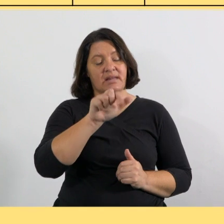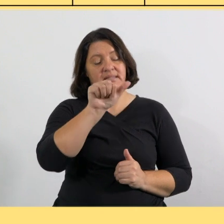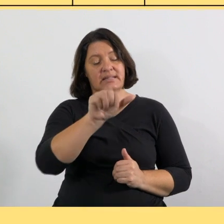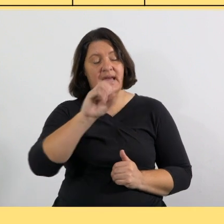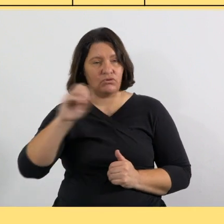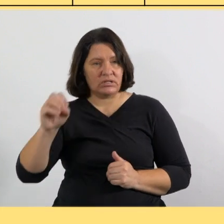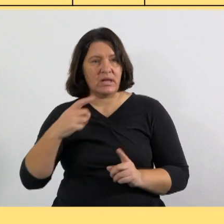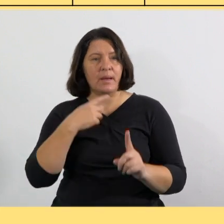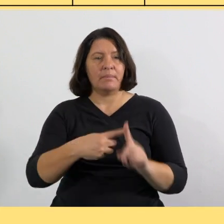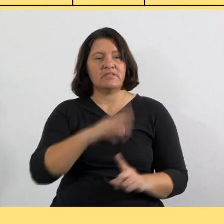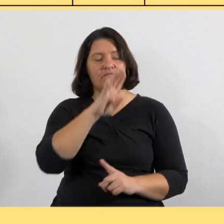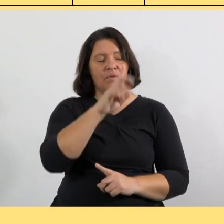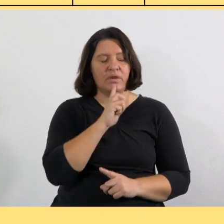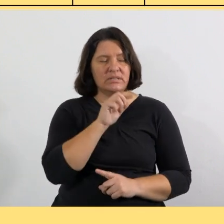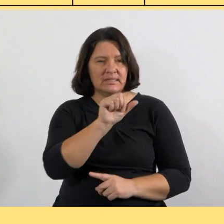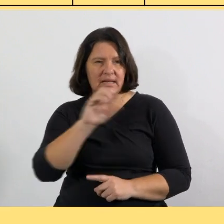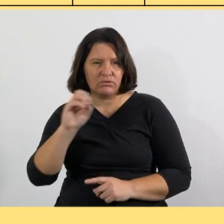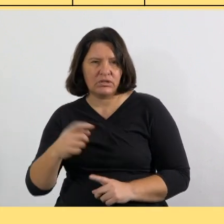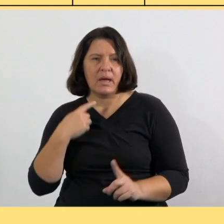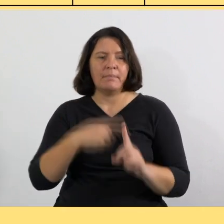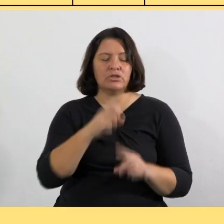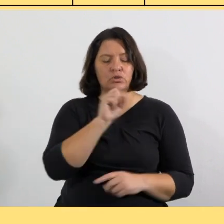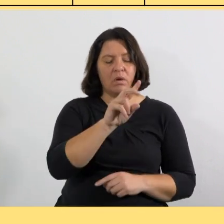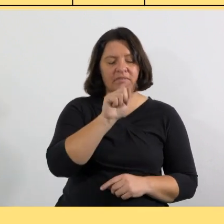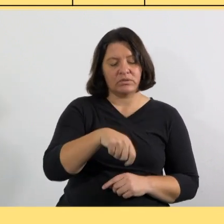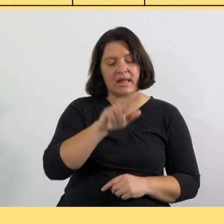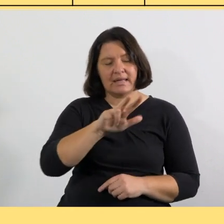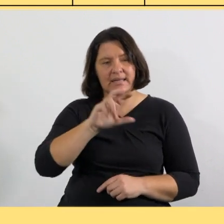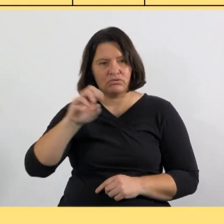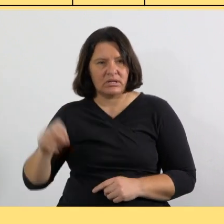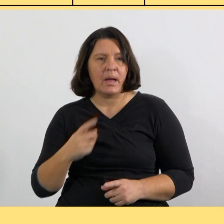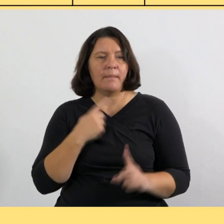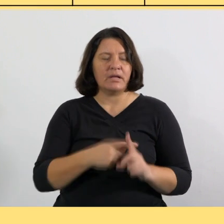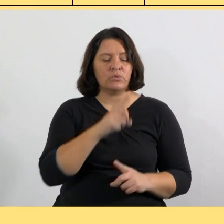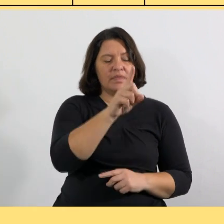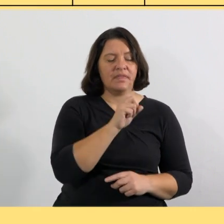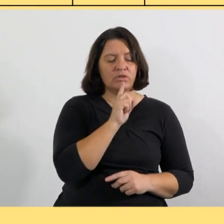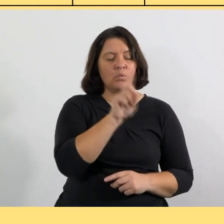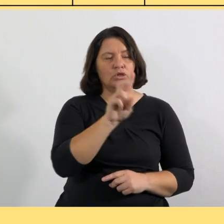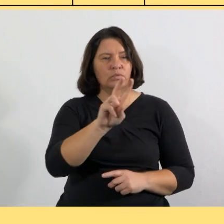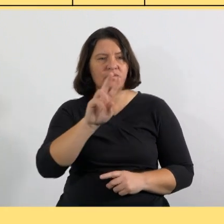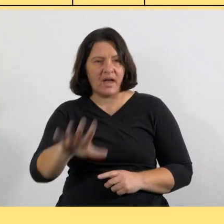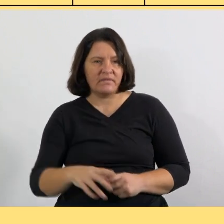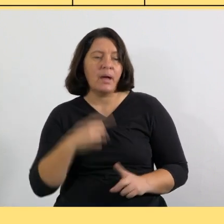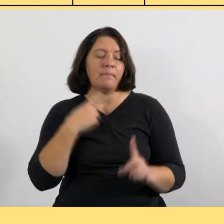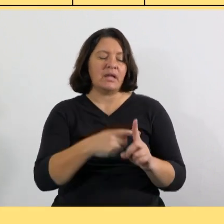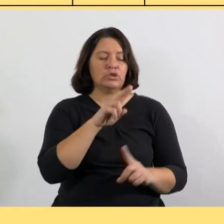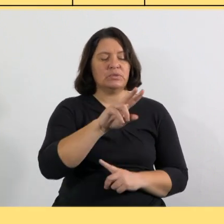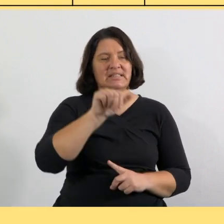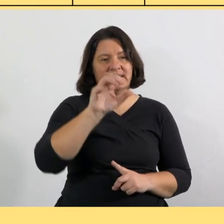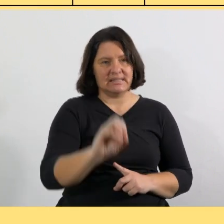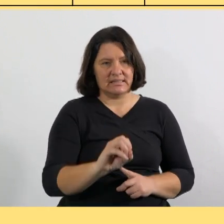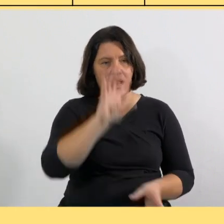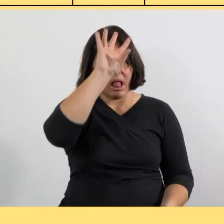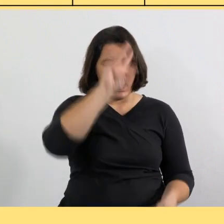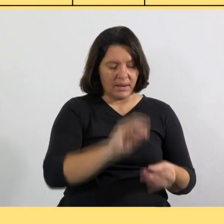plus 4,600 plus 12,800 plus 1,125, and we also add 260. It will